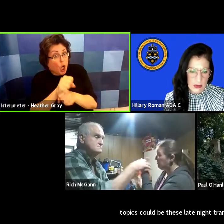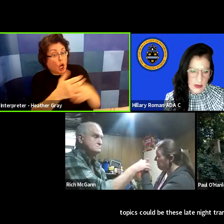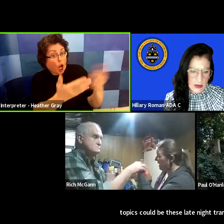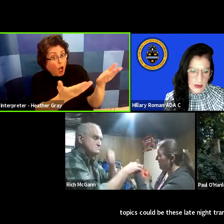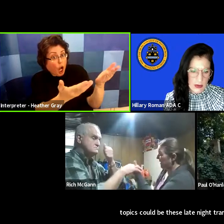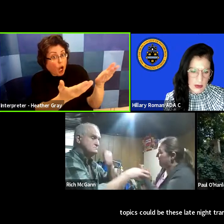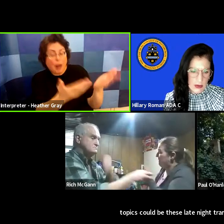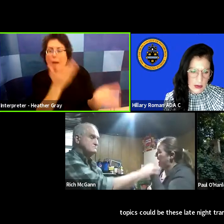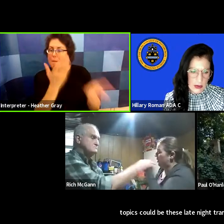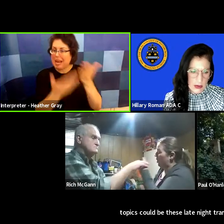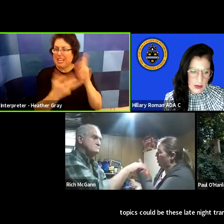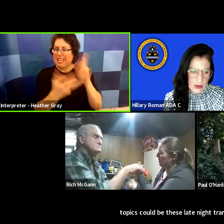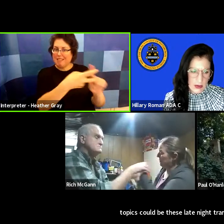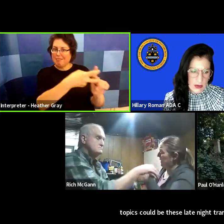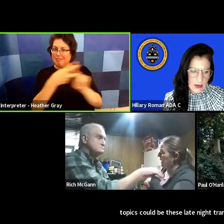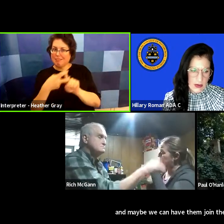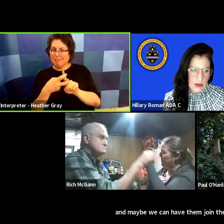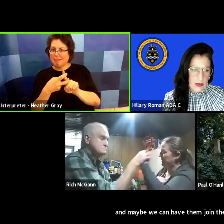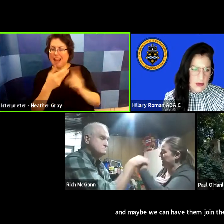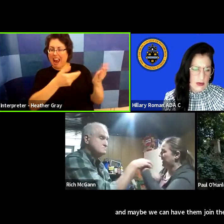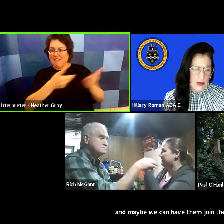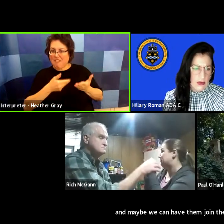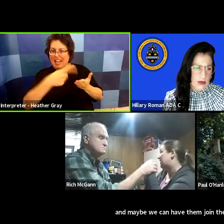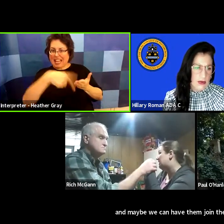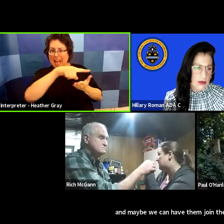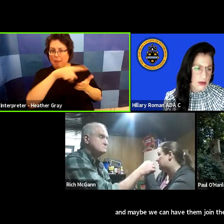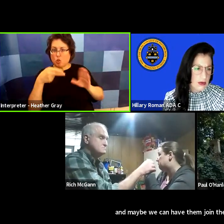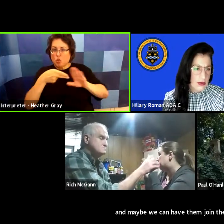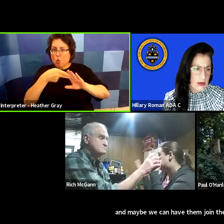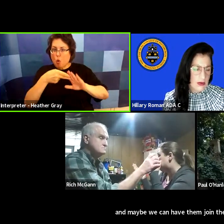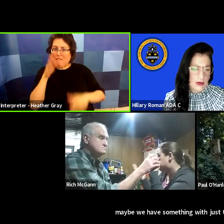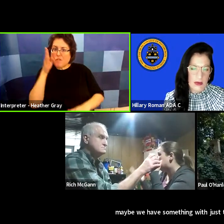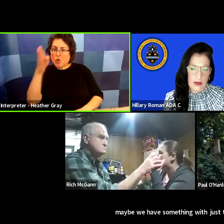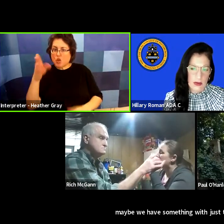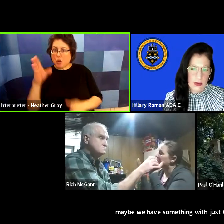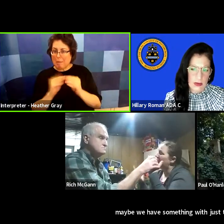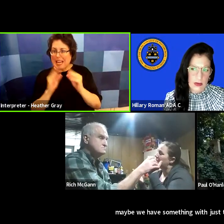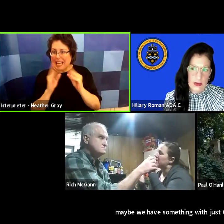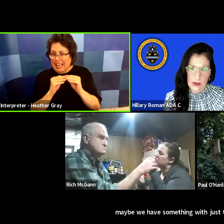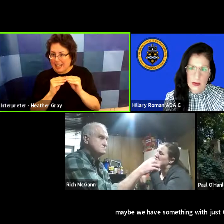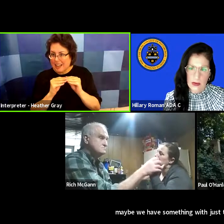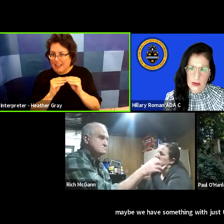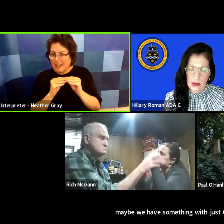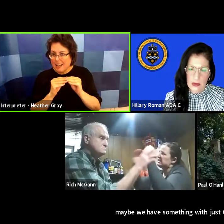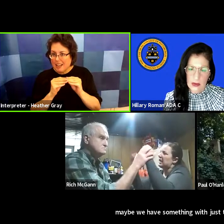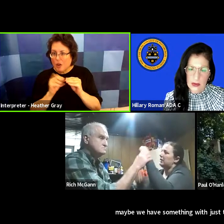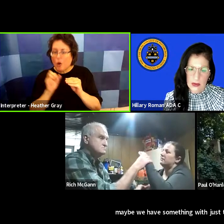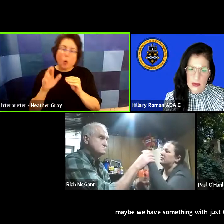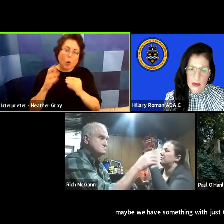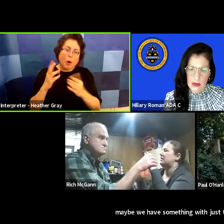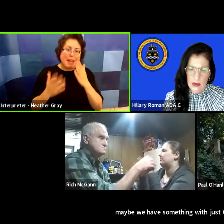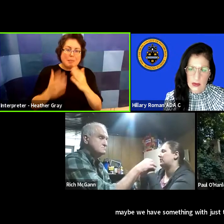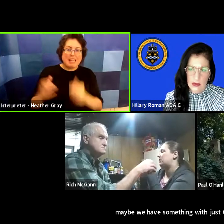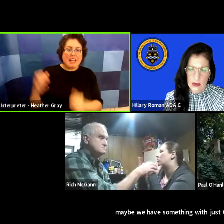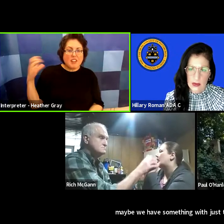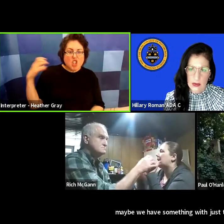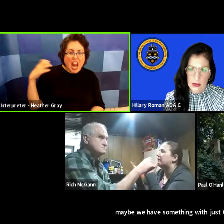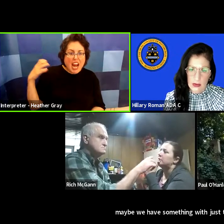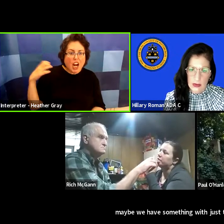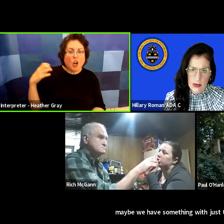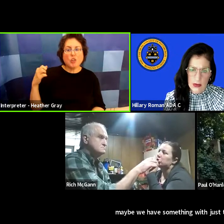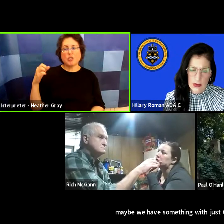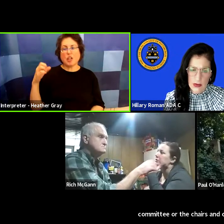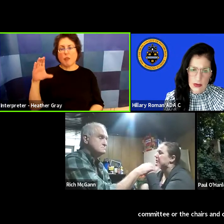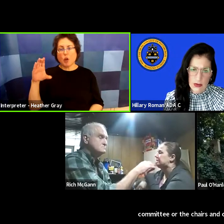or maybe we can have something with just the executive committee or the chairs and co-chair